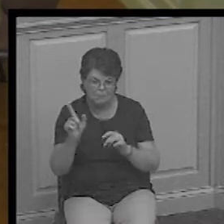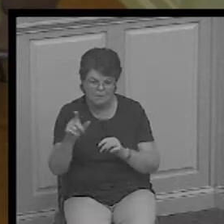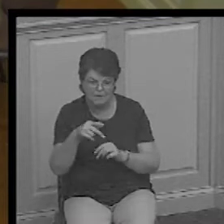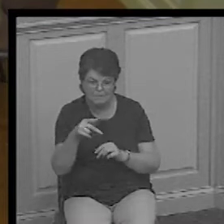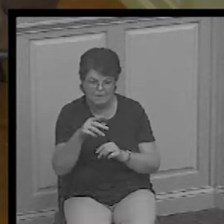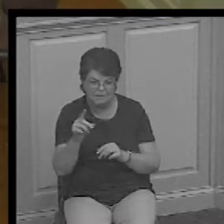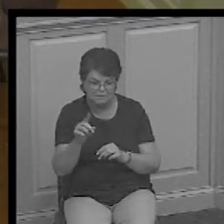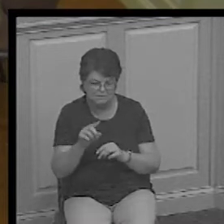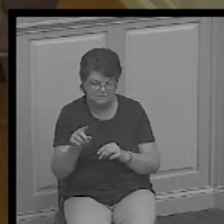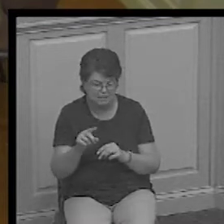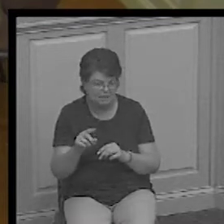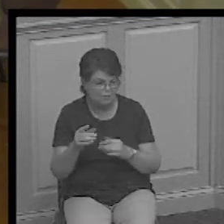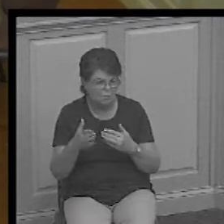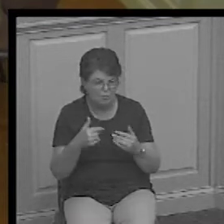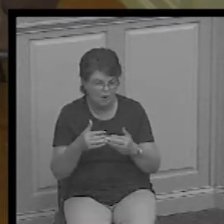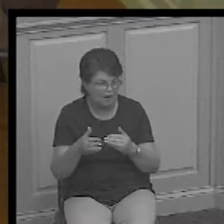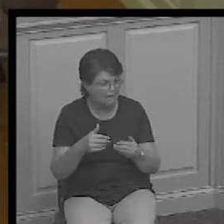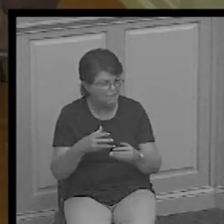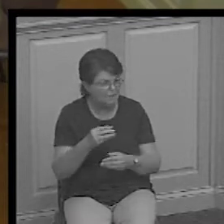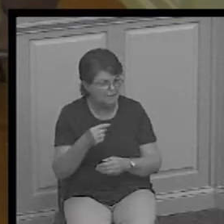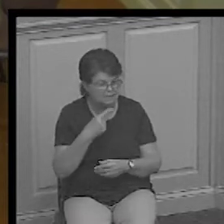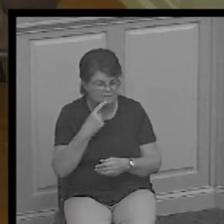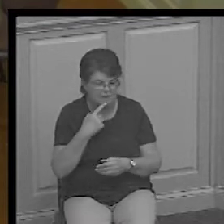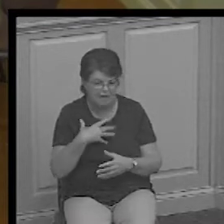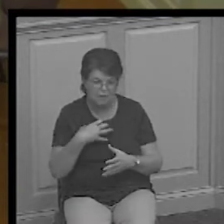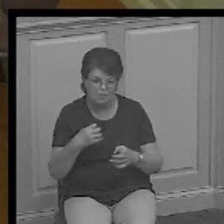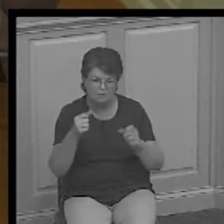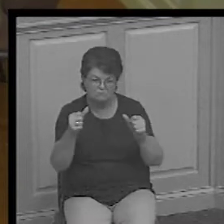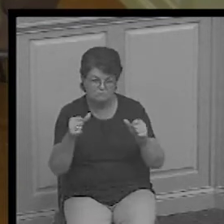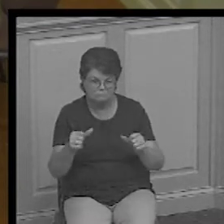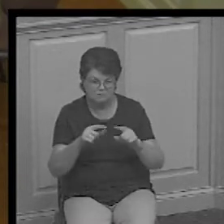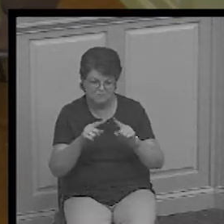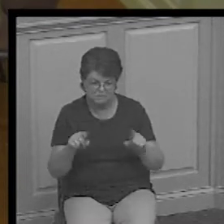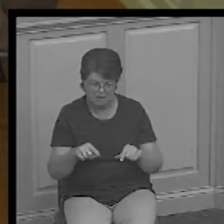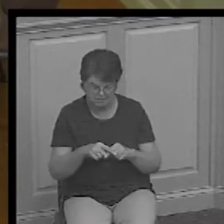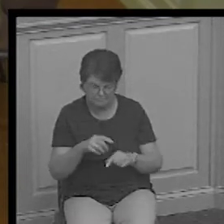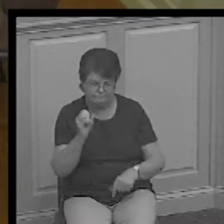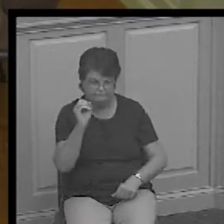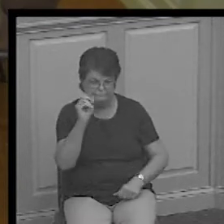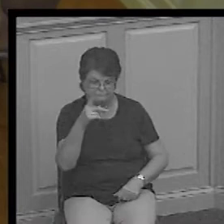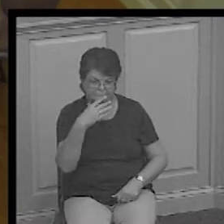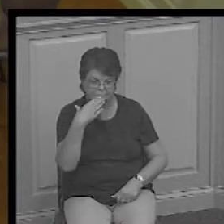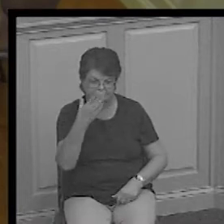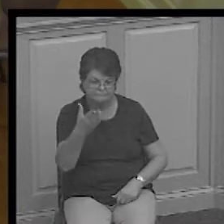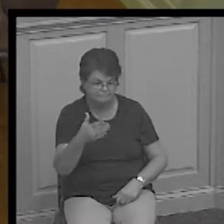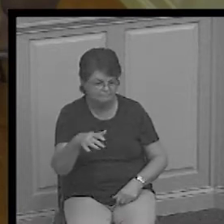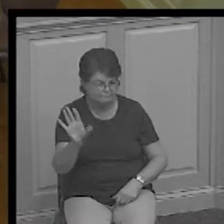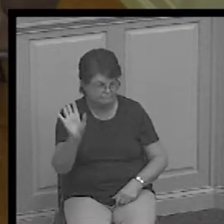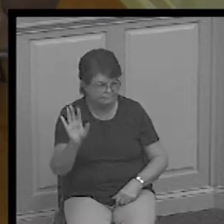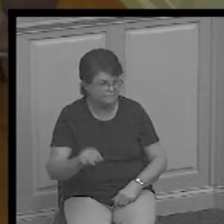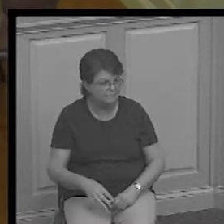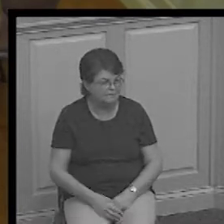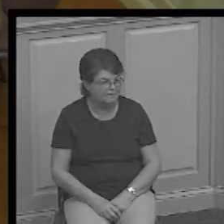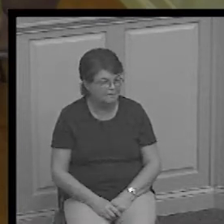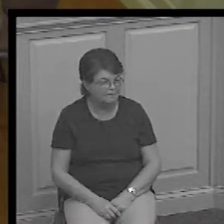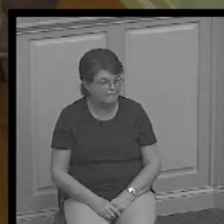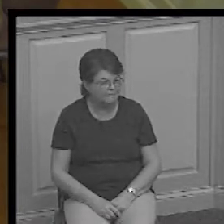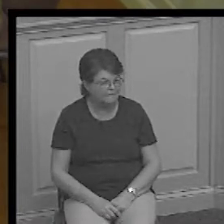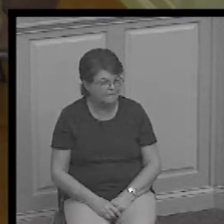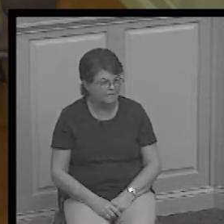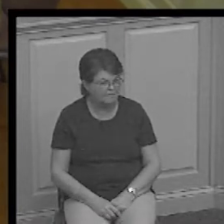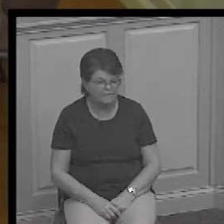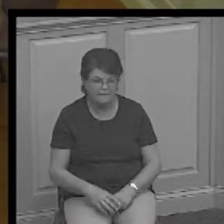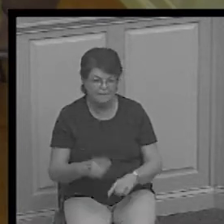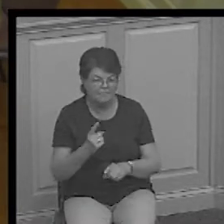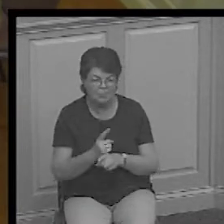Bridget's office or wherever deemed and say, I want to put a sign up, and they go, have a nice day, thank you. Yeah. Oh, yeah. Yeah. But